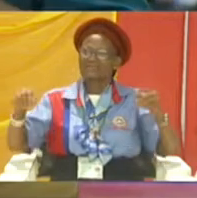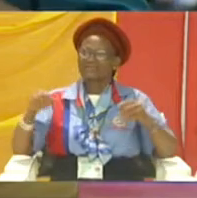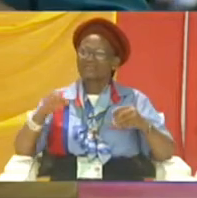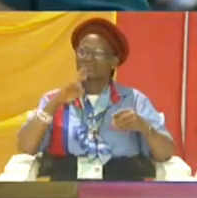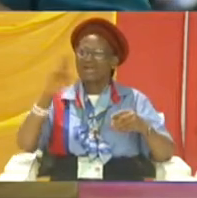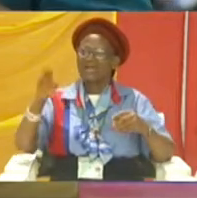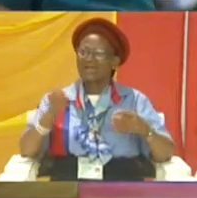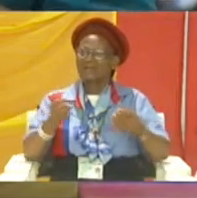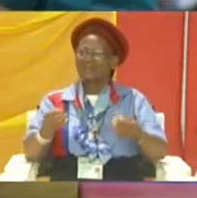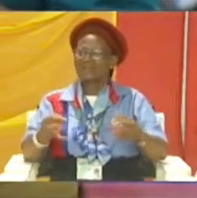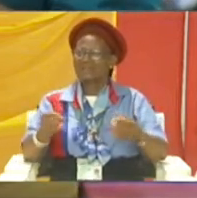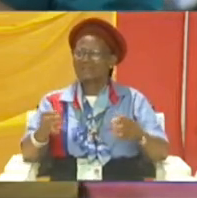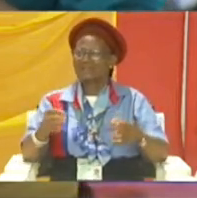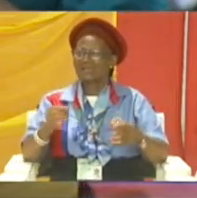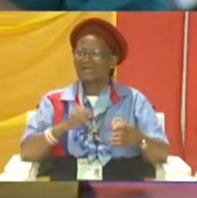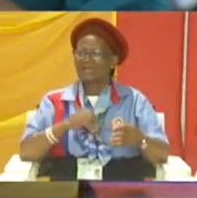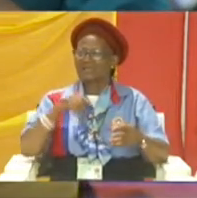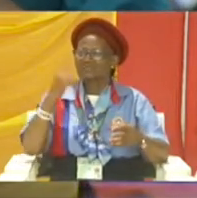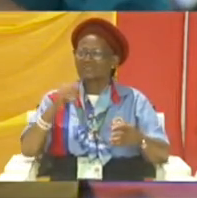that is true.